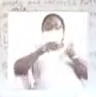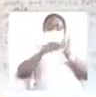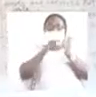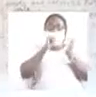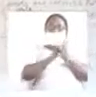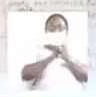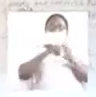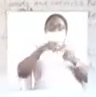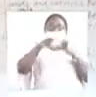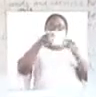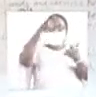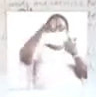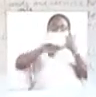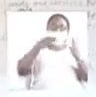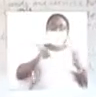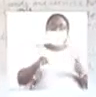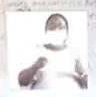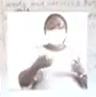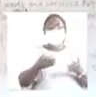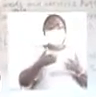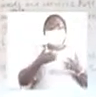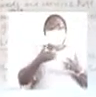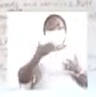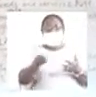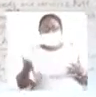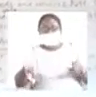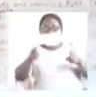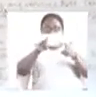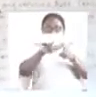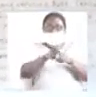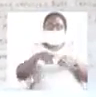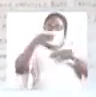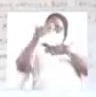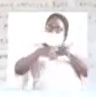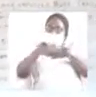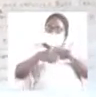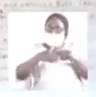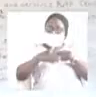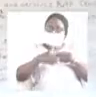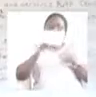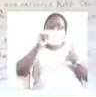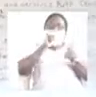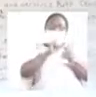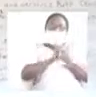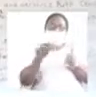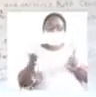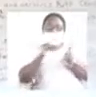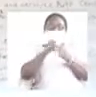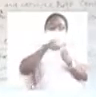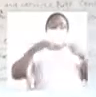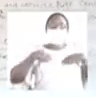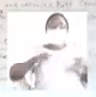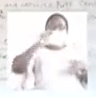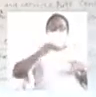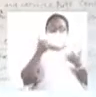it means that when the price of a commodity, like sanitizer, the commodity we generally need